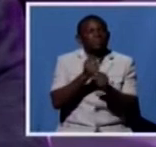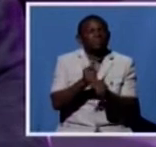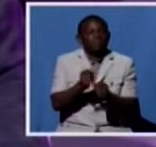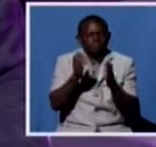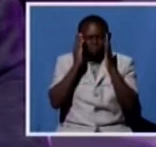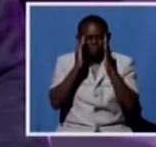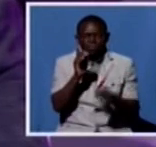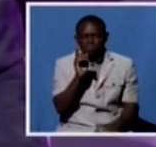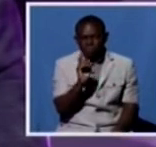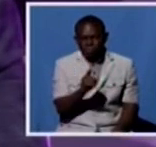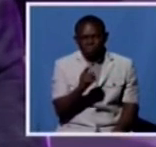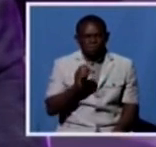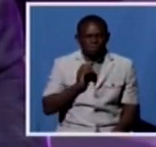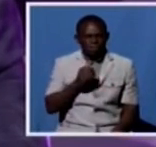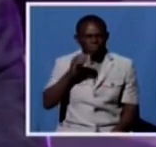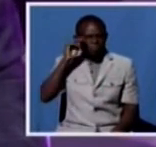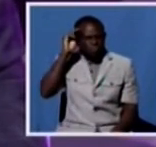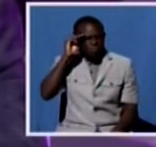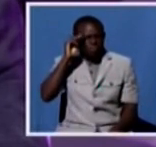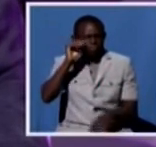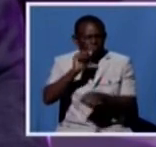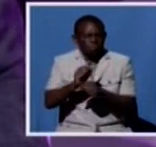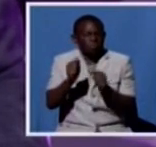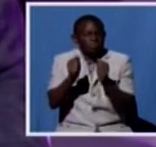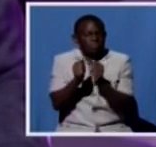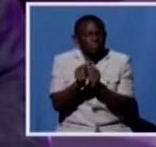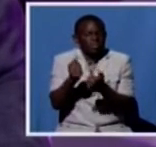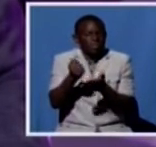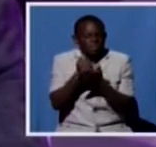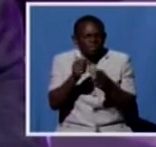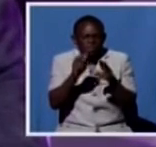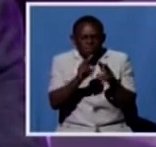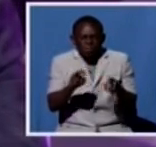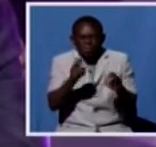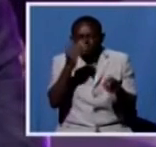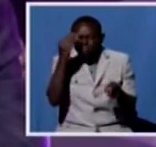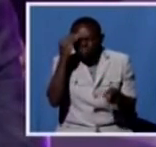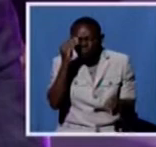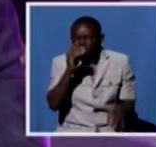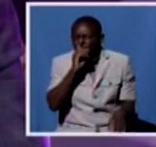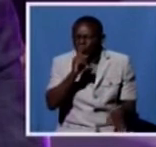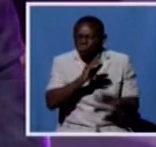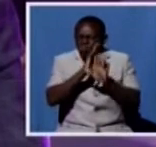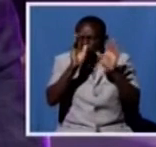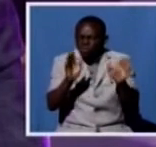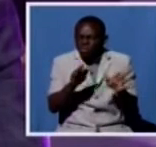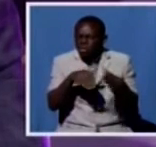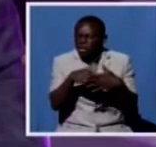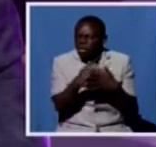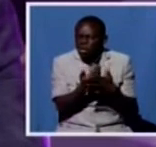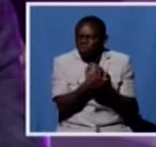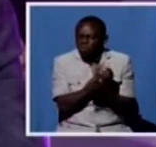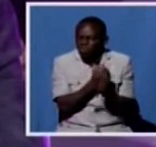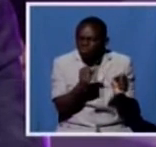they help us in terms of doing a proper research and coming up with practical, not just theoretical solutions,